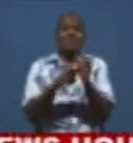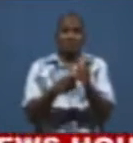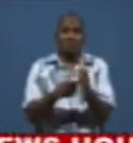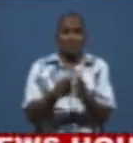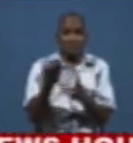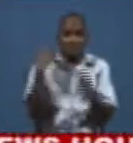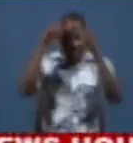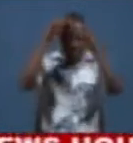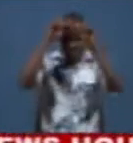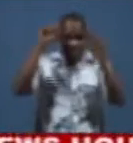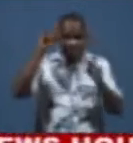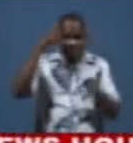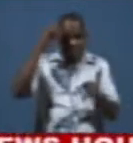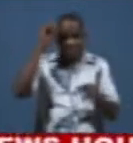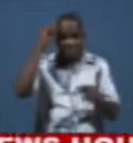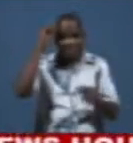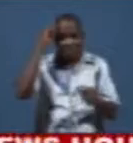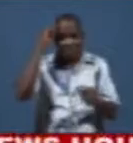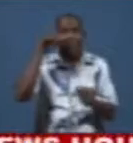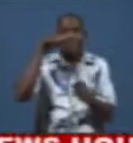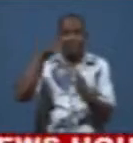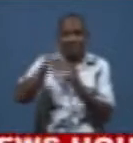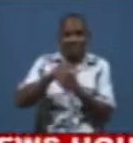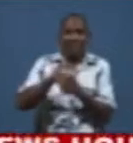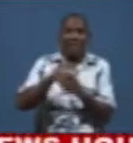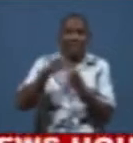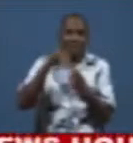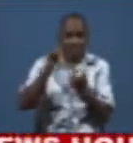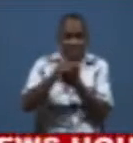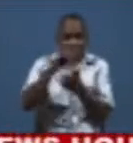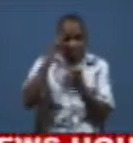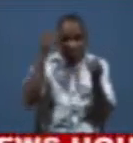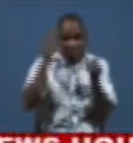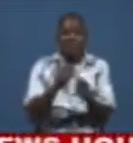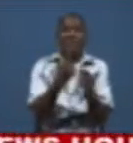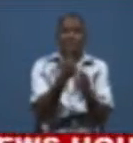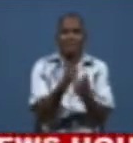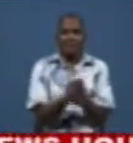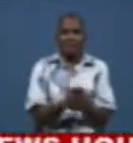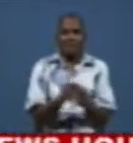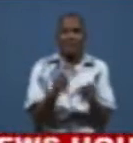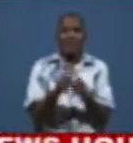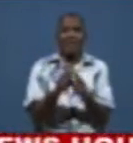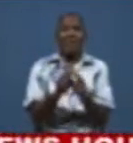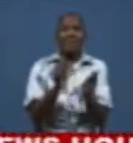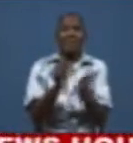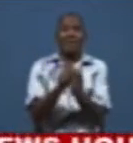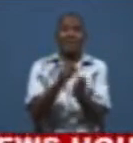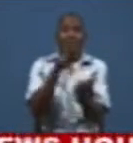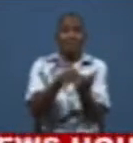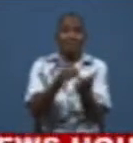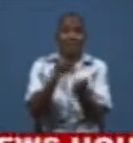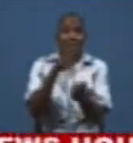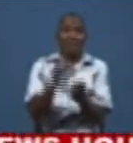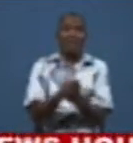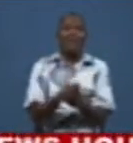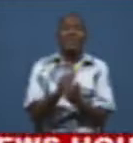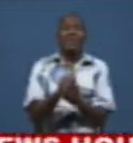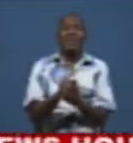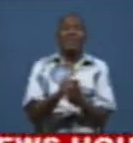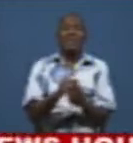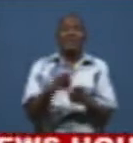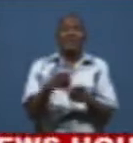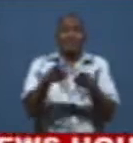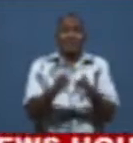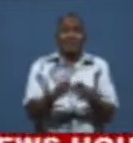former President John Mahama is the one cited as government official one when they met the media in Accra. The communications